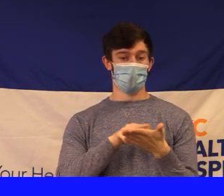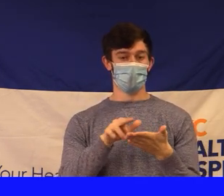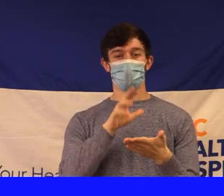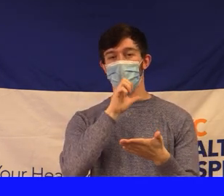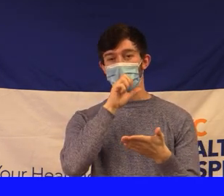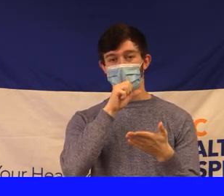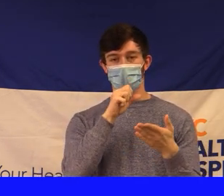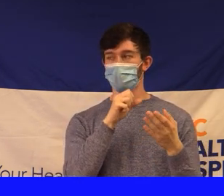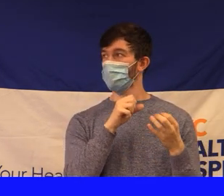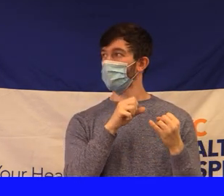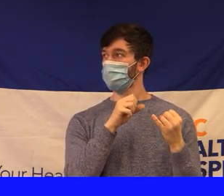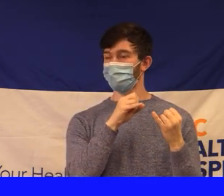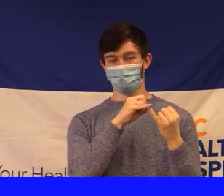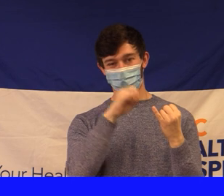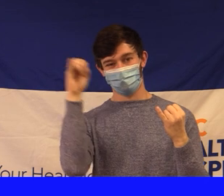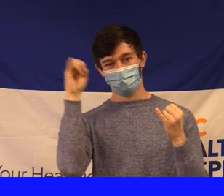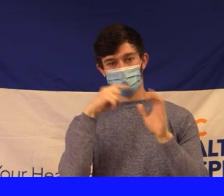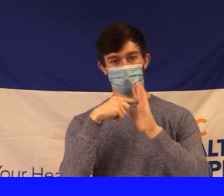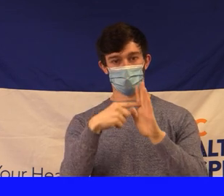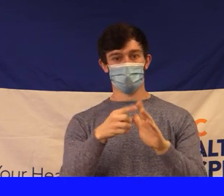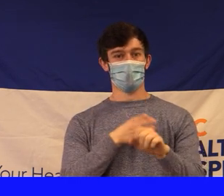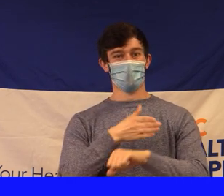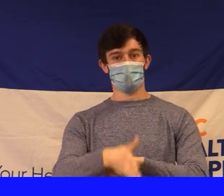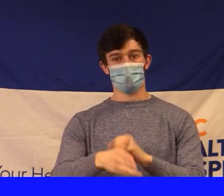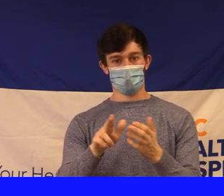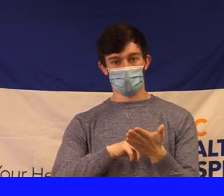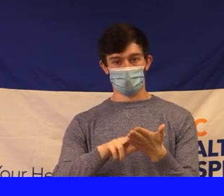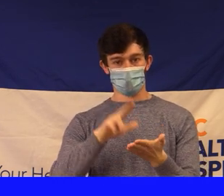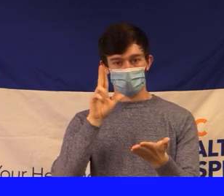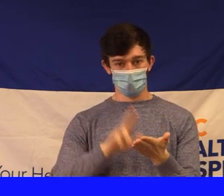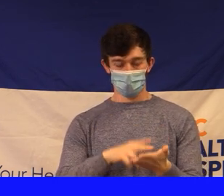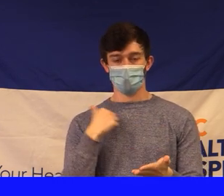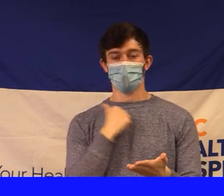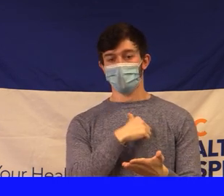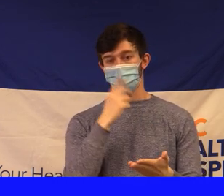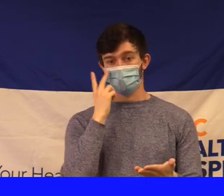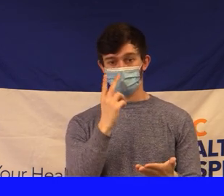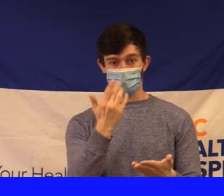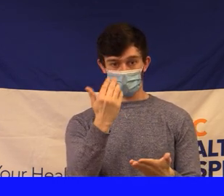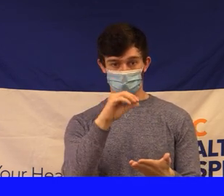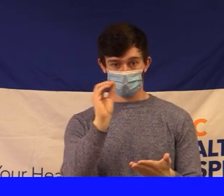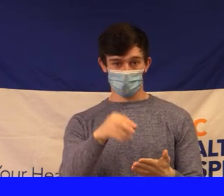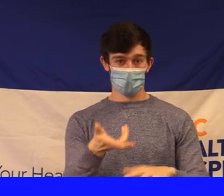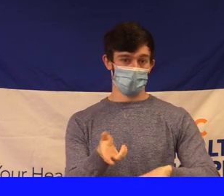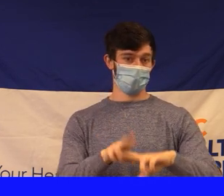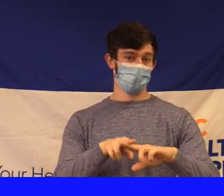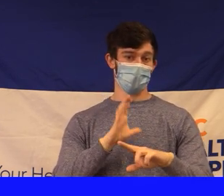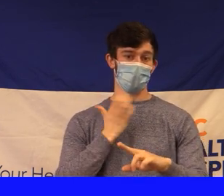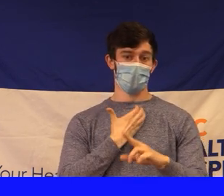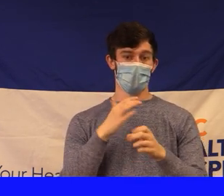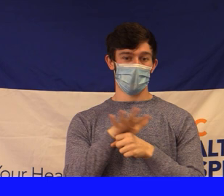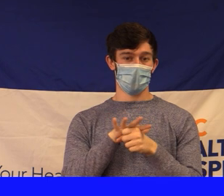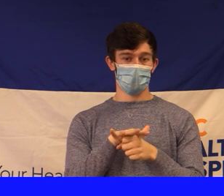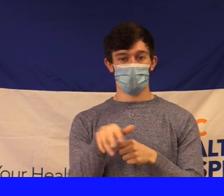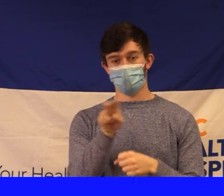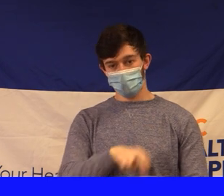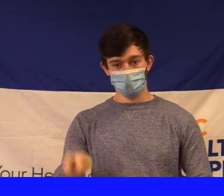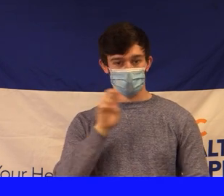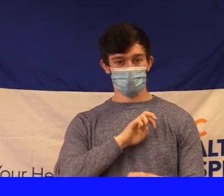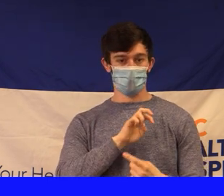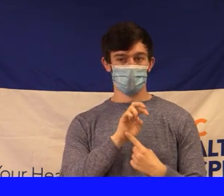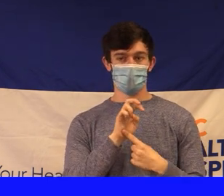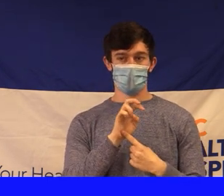the orange line is the increase after. So we've seen a 15% increase in interfacility transfers, and